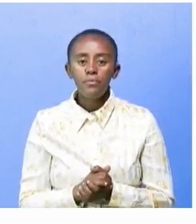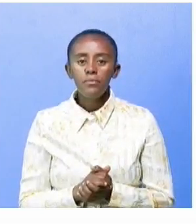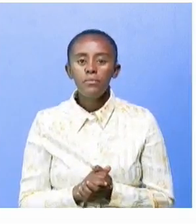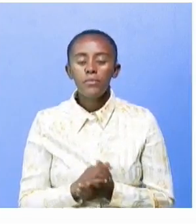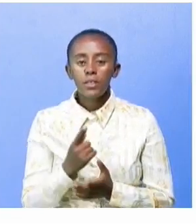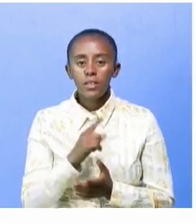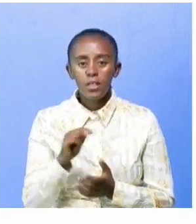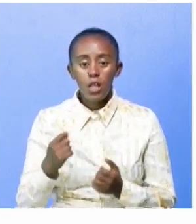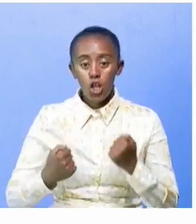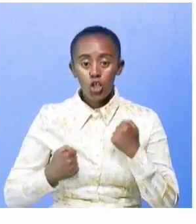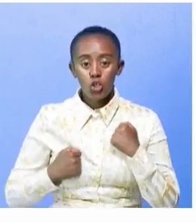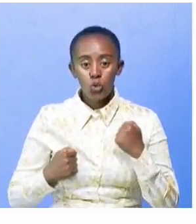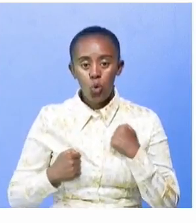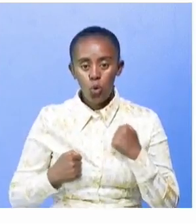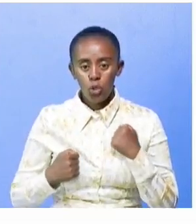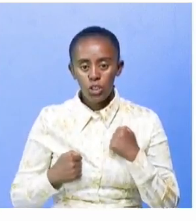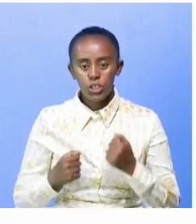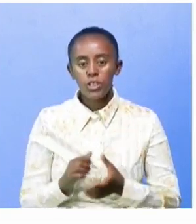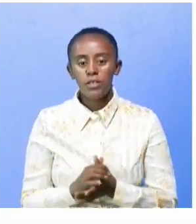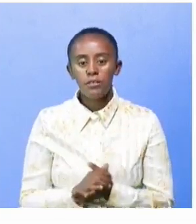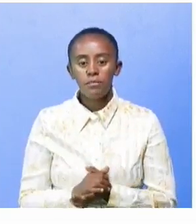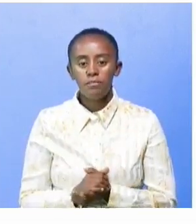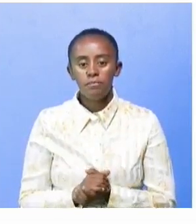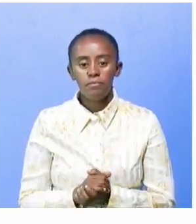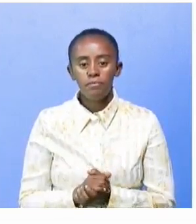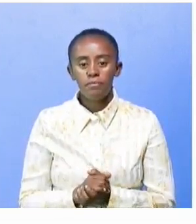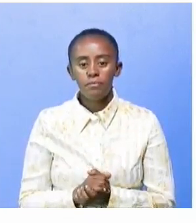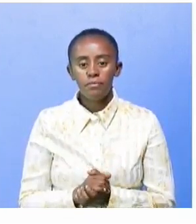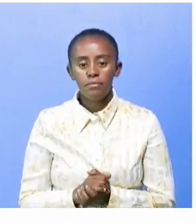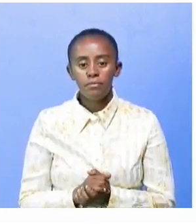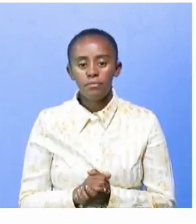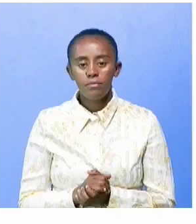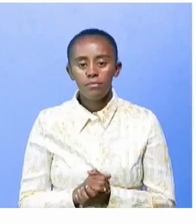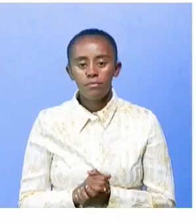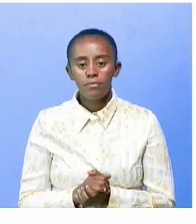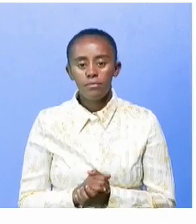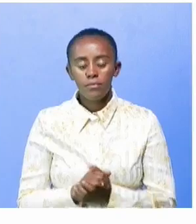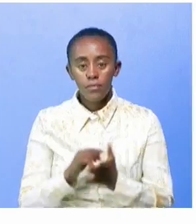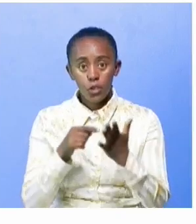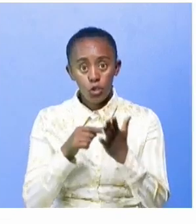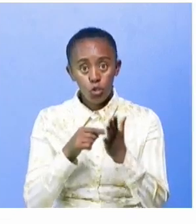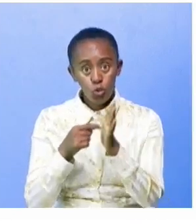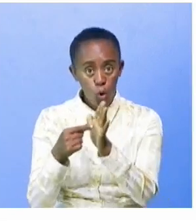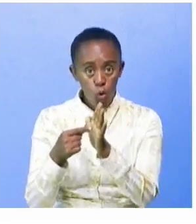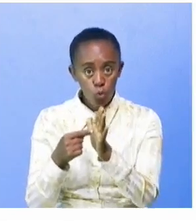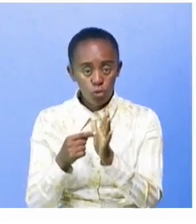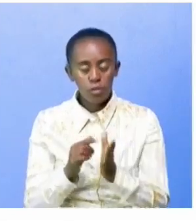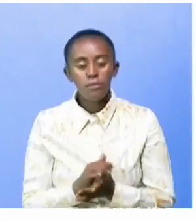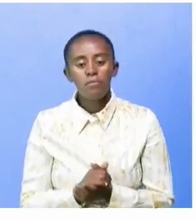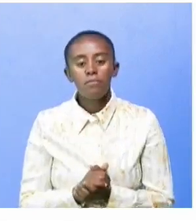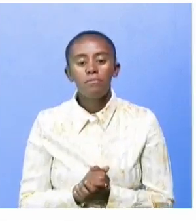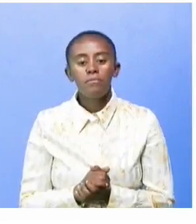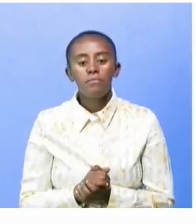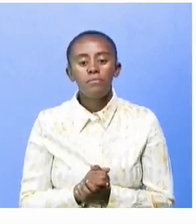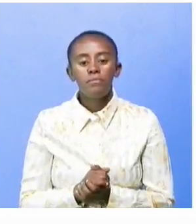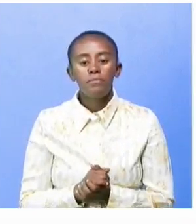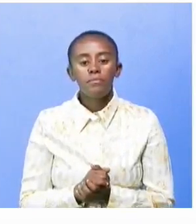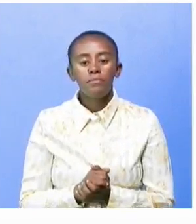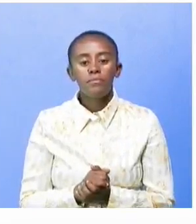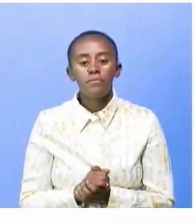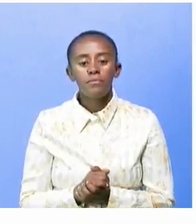The soldier showed